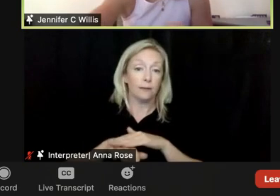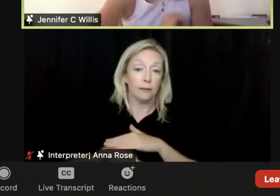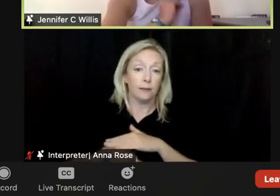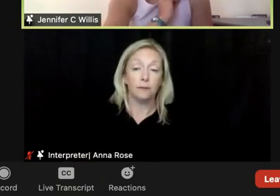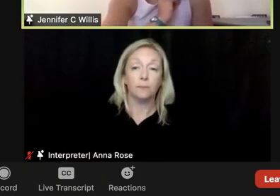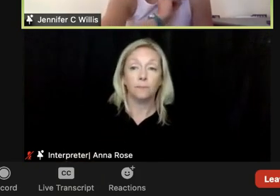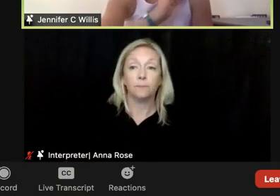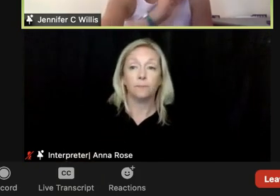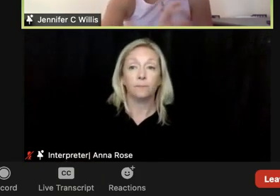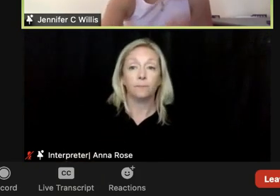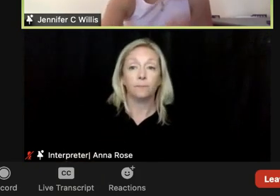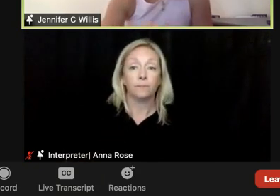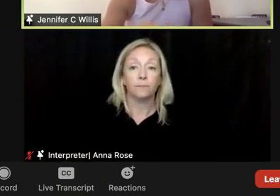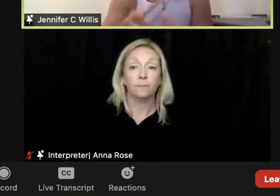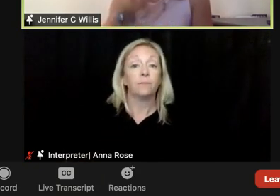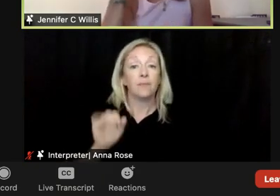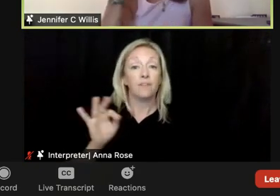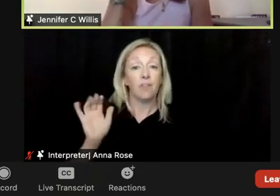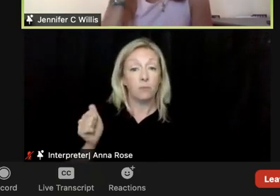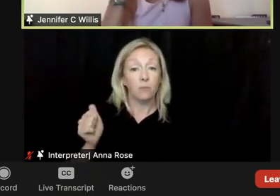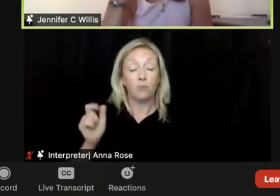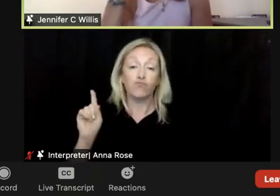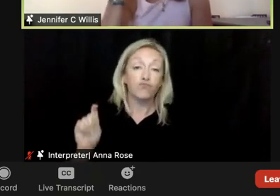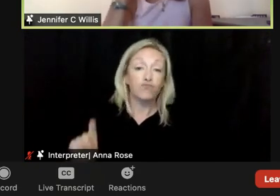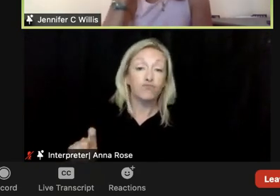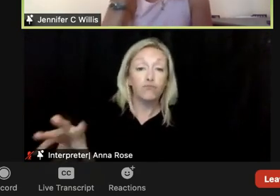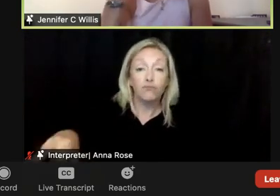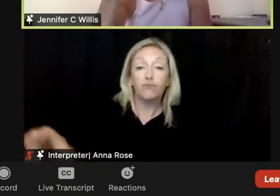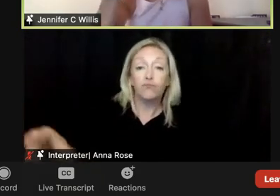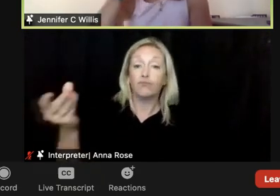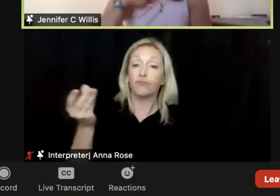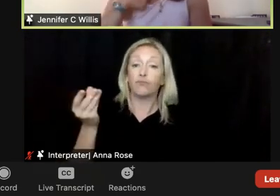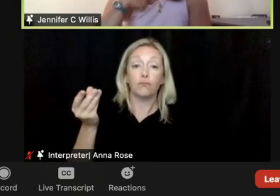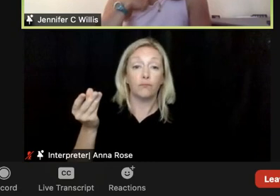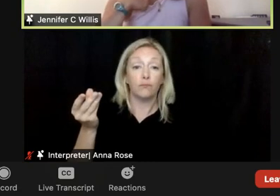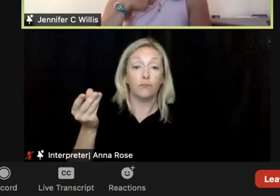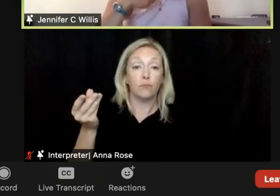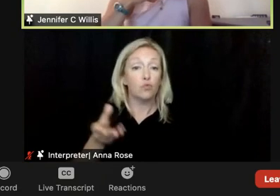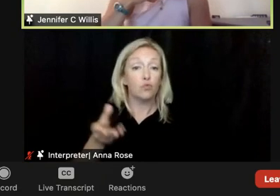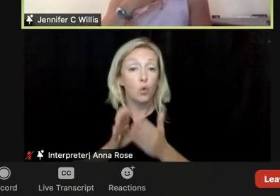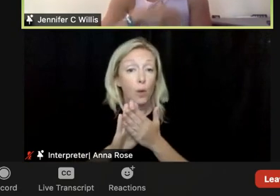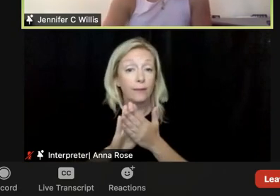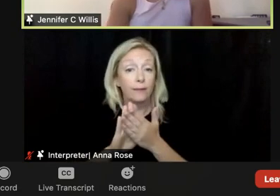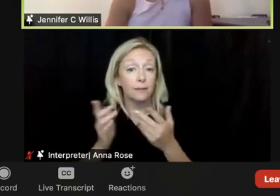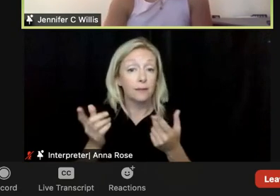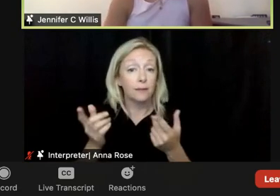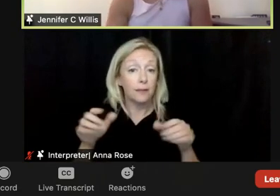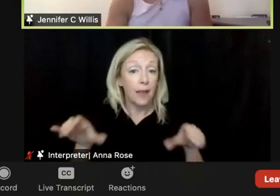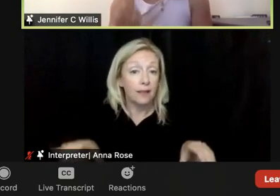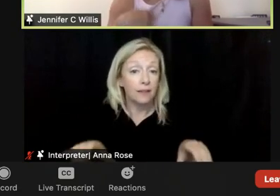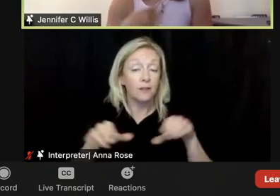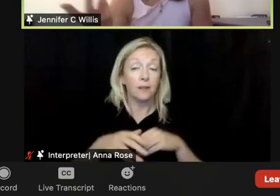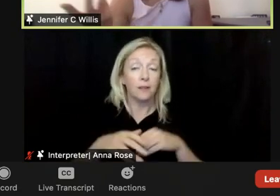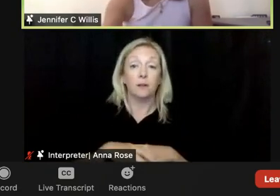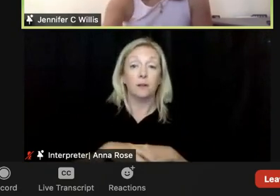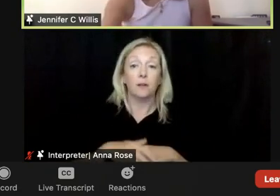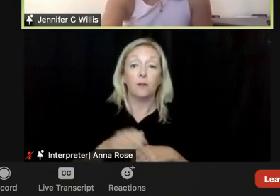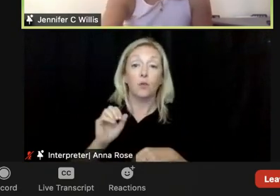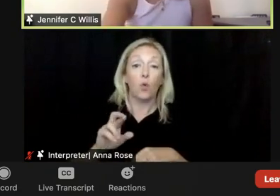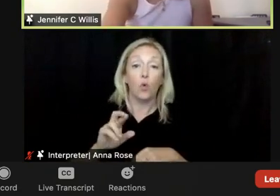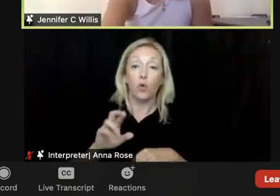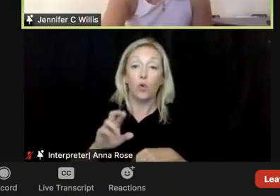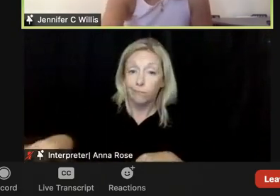point. Something that they could go over to and take out of an object out of the bin to request an activity that they like, request something that